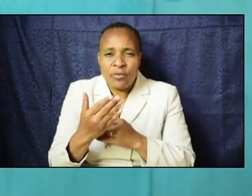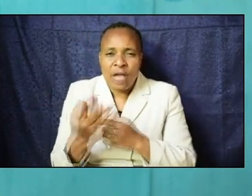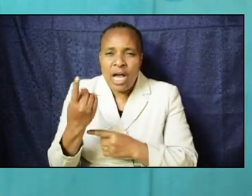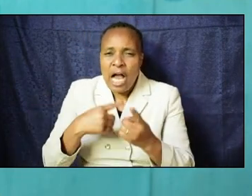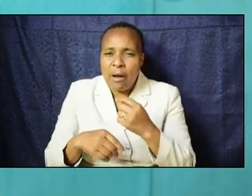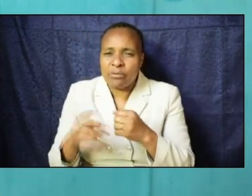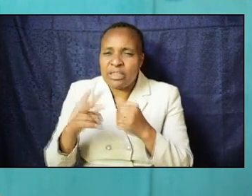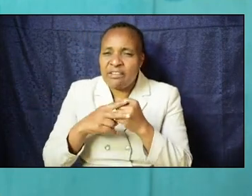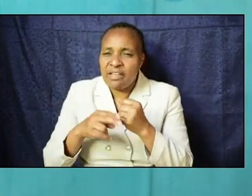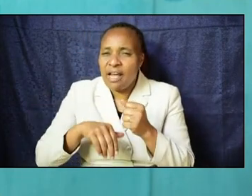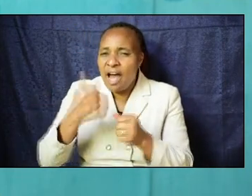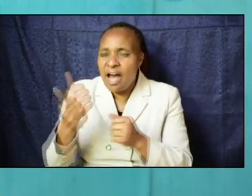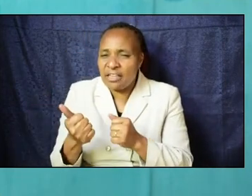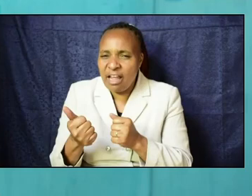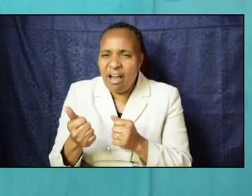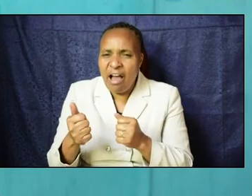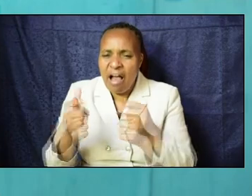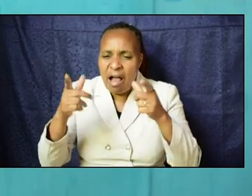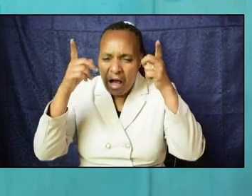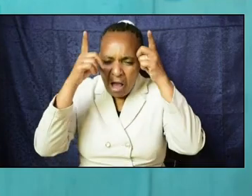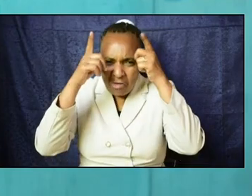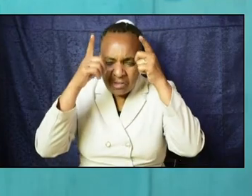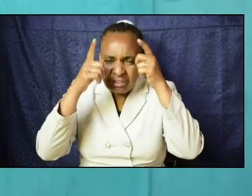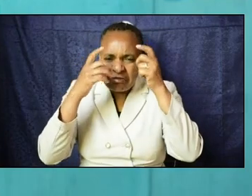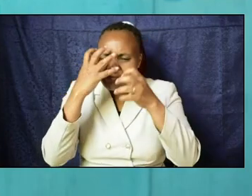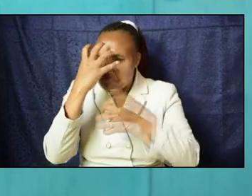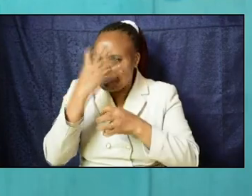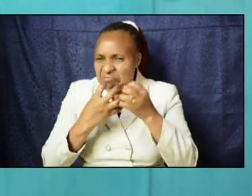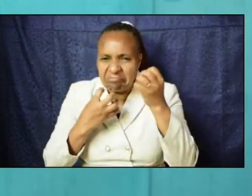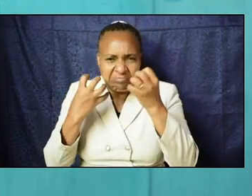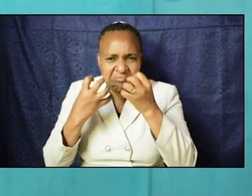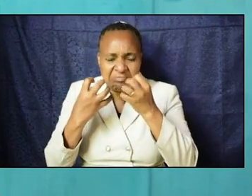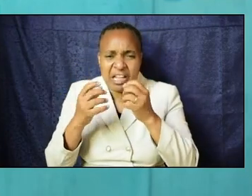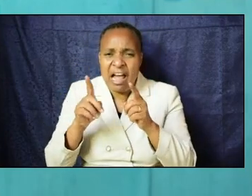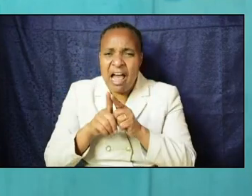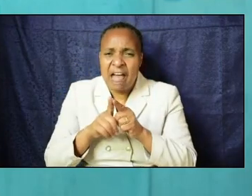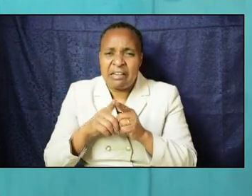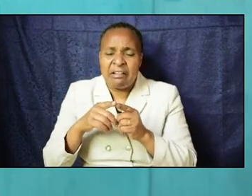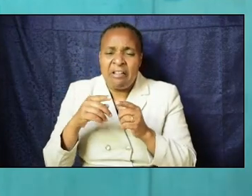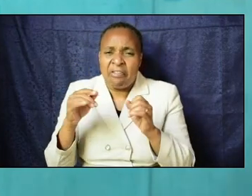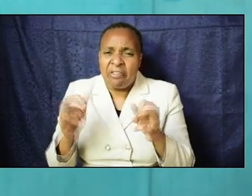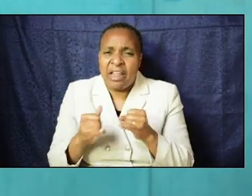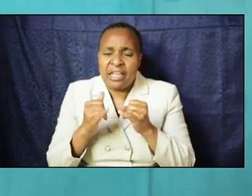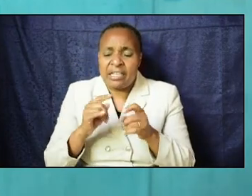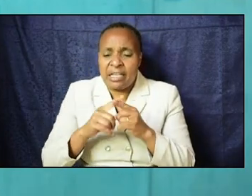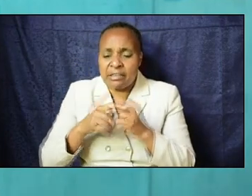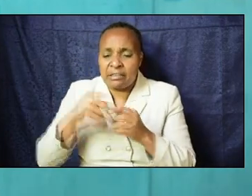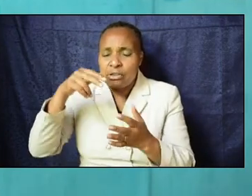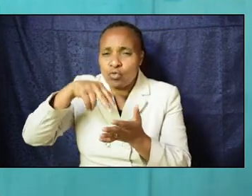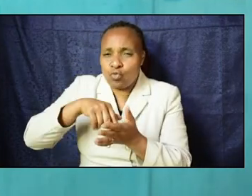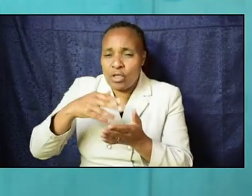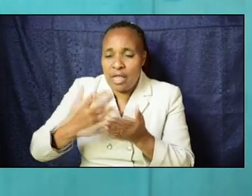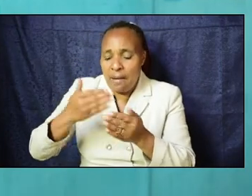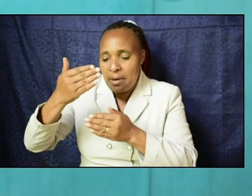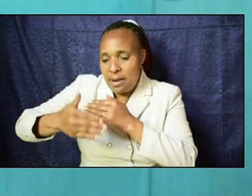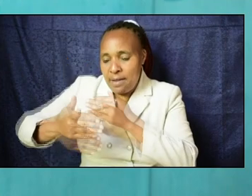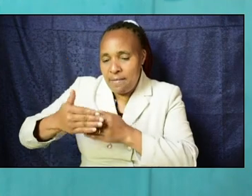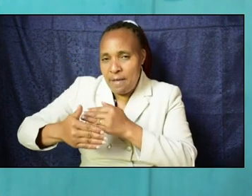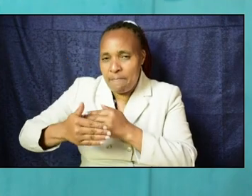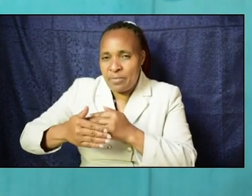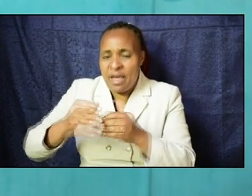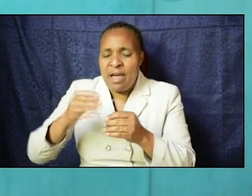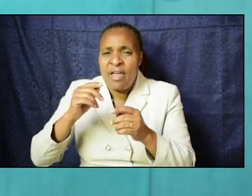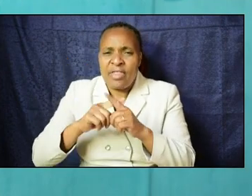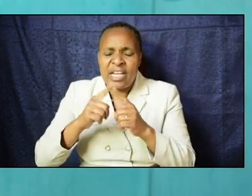seven other cows, ugly and gaunt. They came up and stood beside those on the riverbank. Unfortunately, the